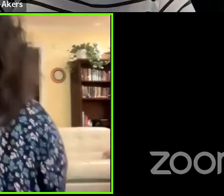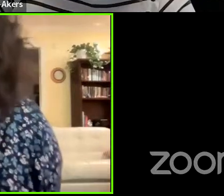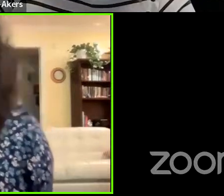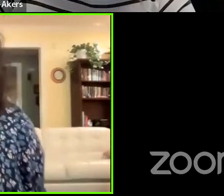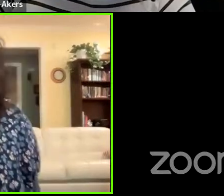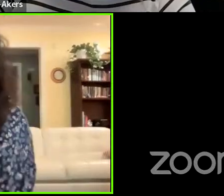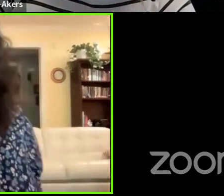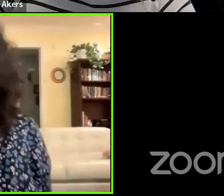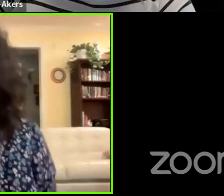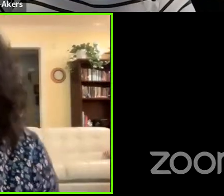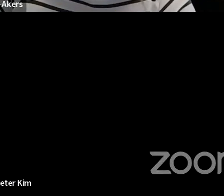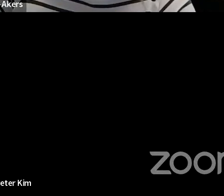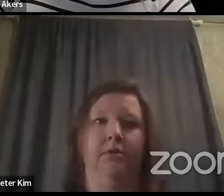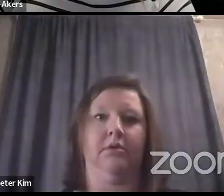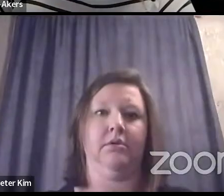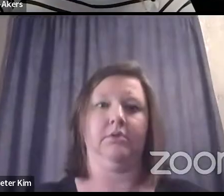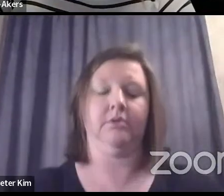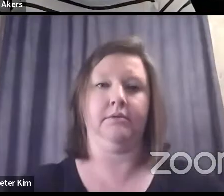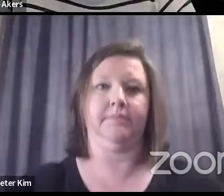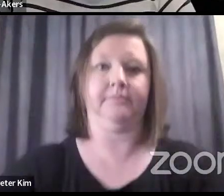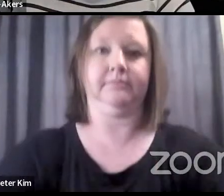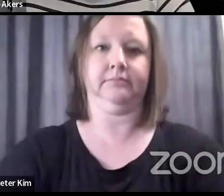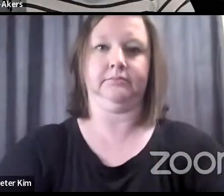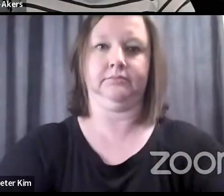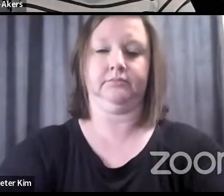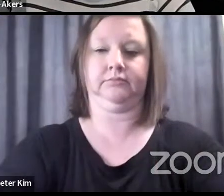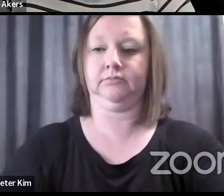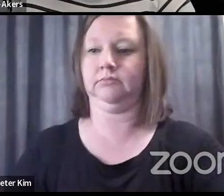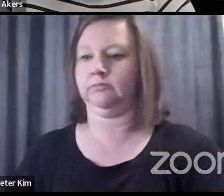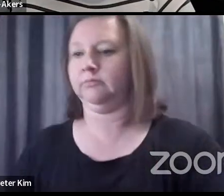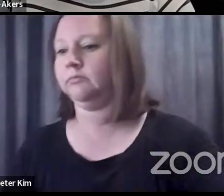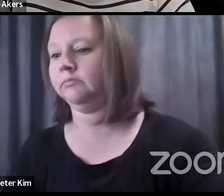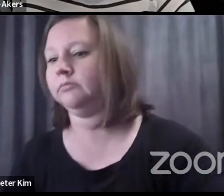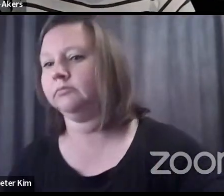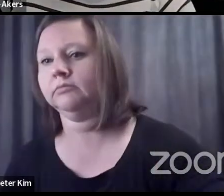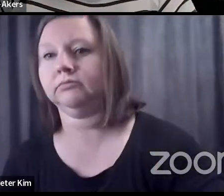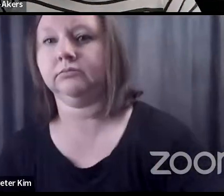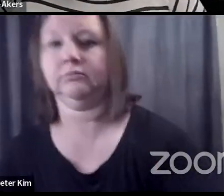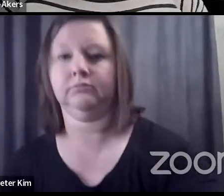the announcements that I have to make out of the way so we can have